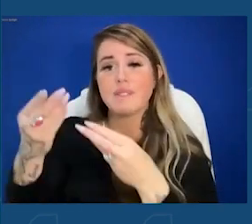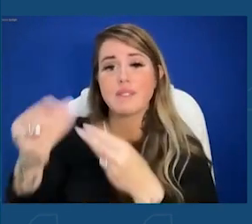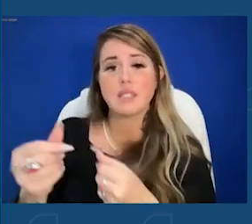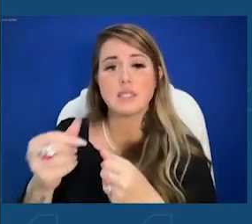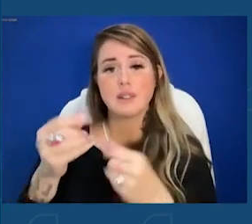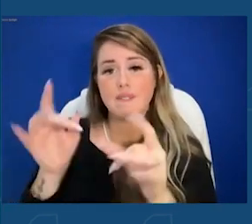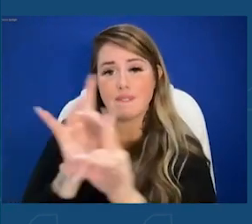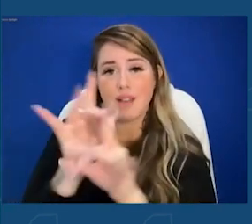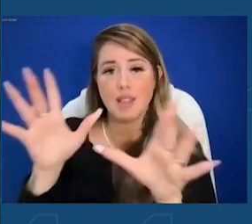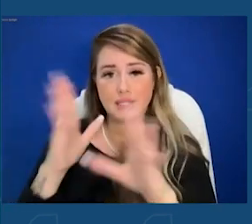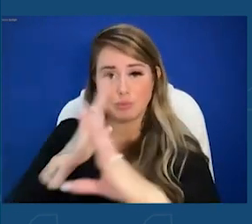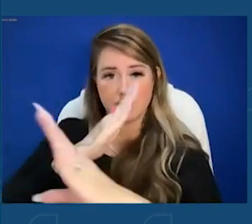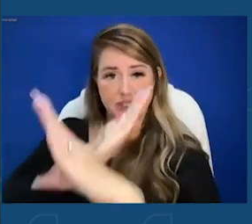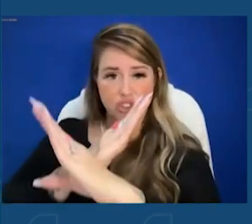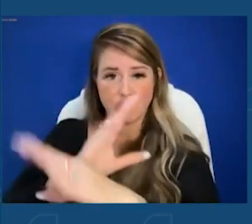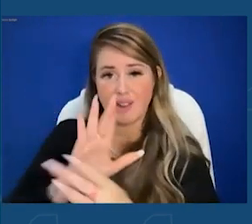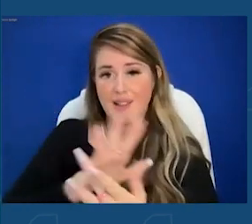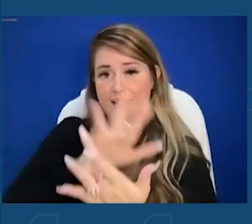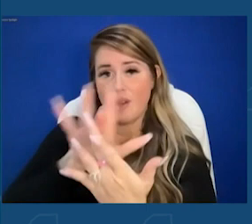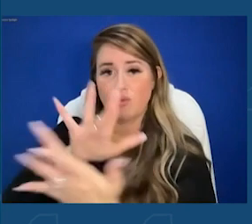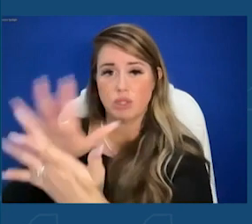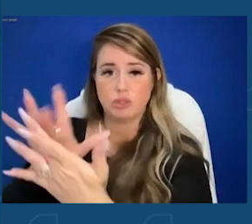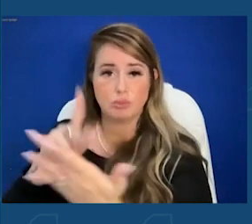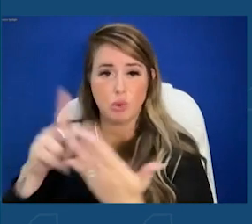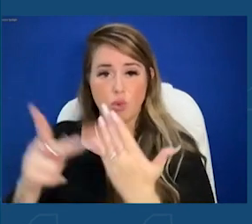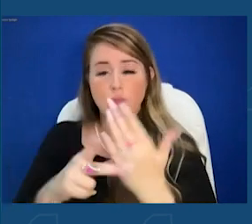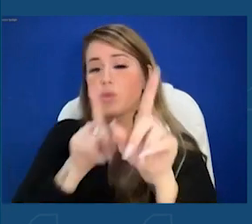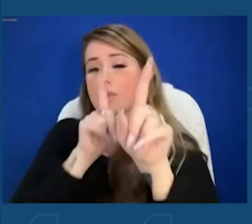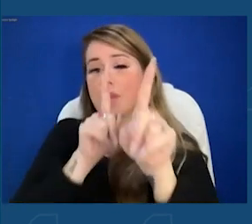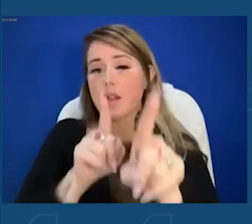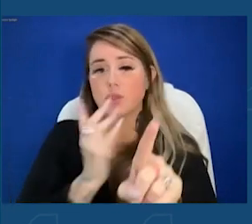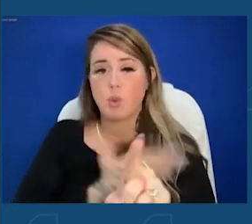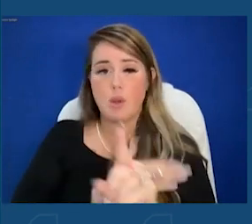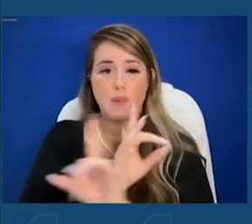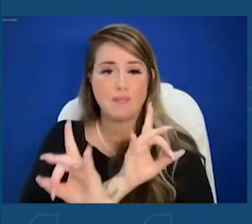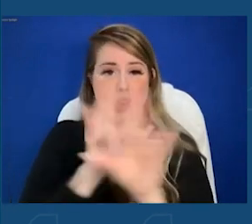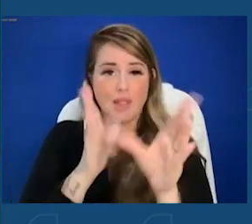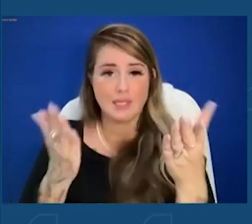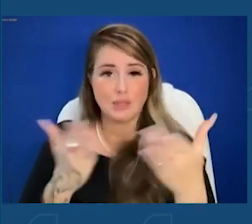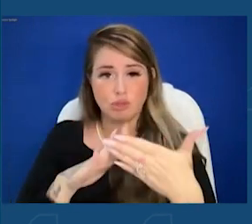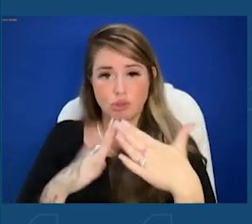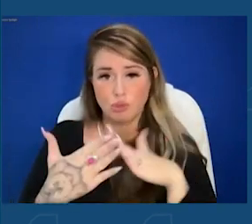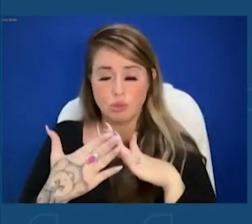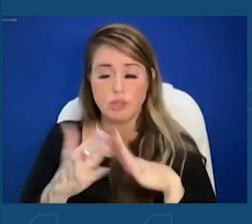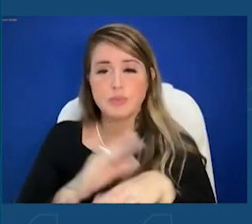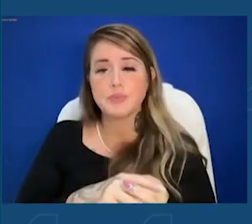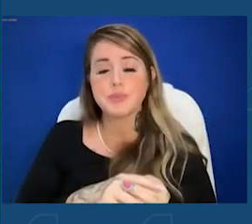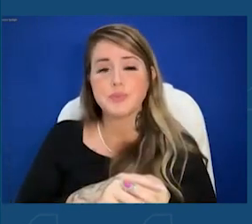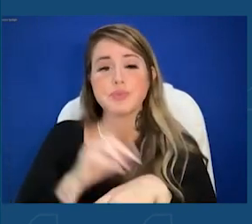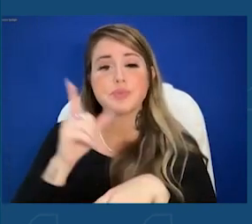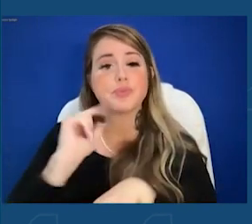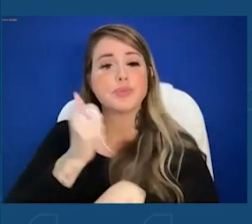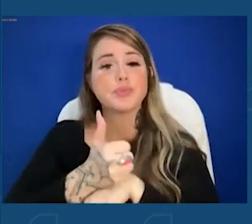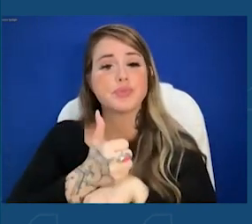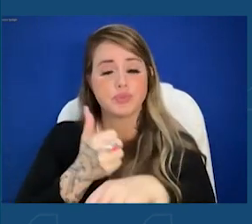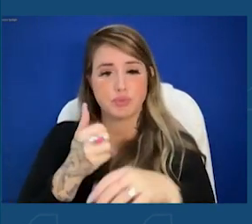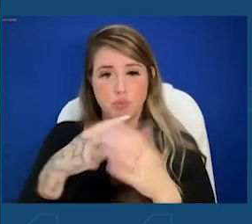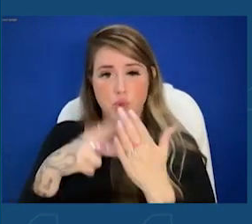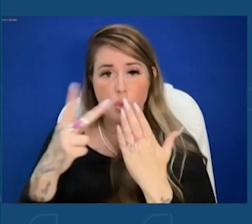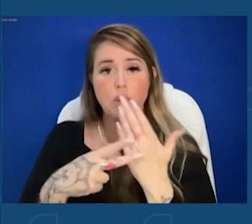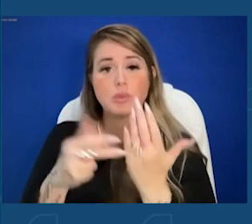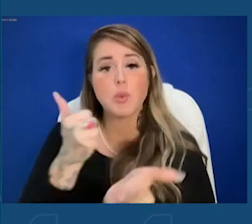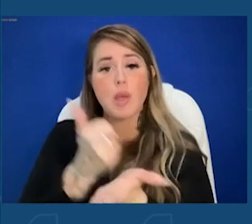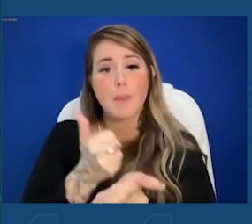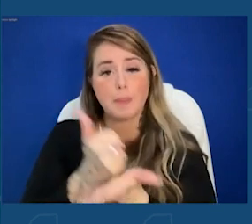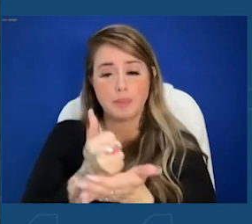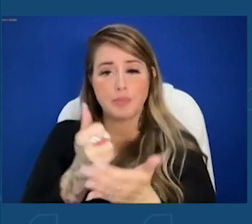Outreach Program to respond to the increasing violence in our community. A program to help high-risk cardiac patients addicted to